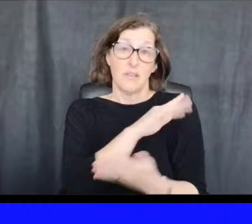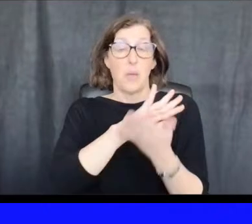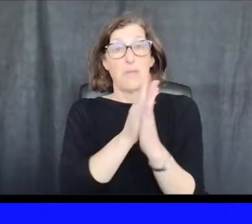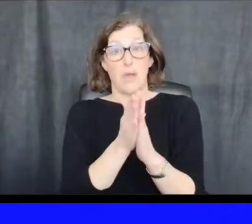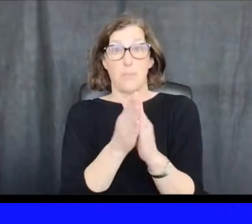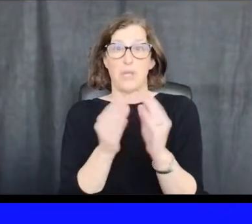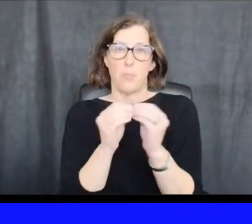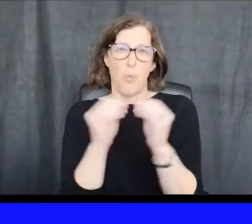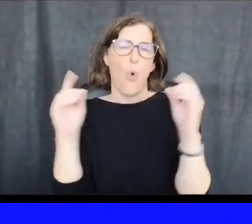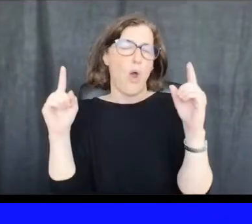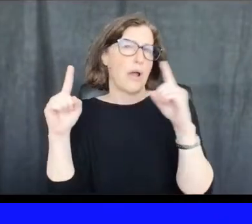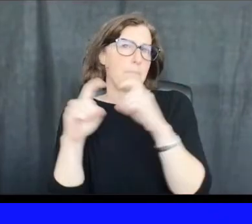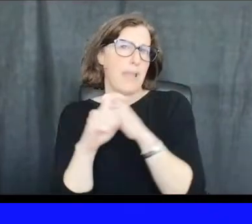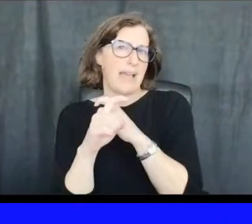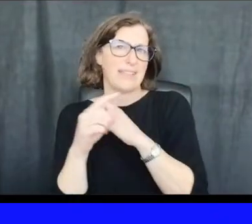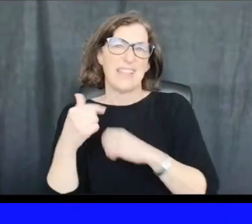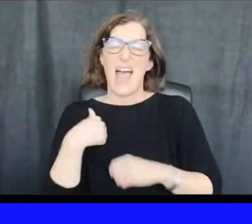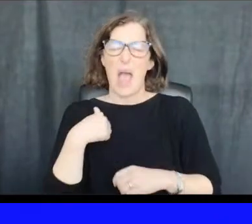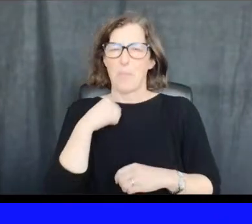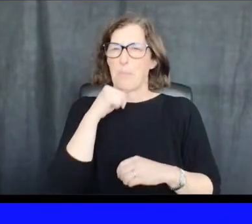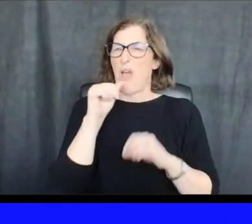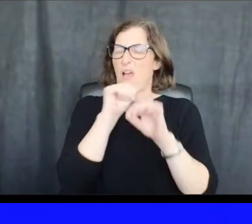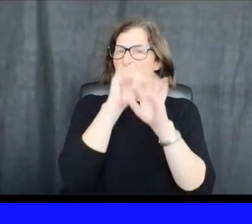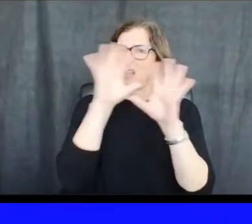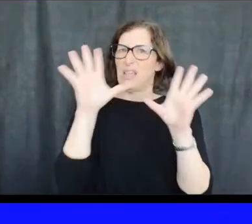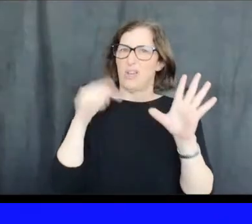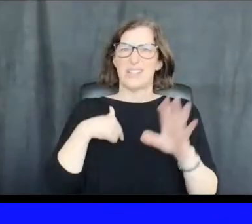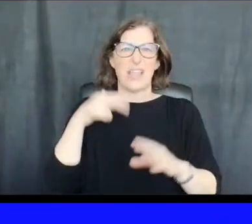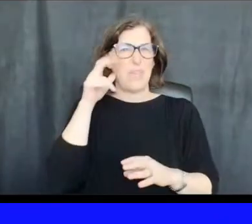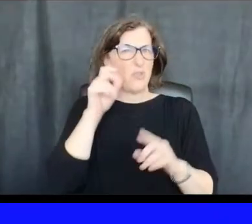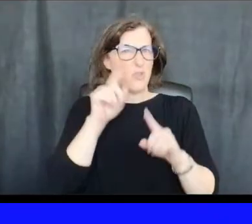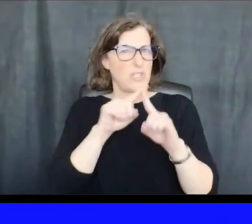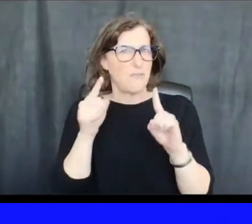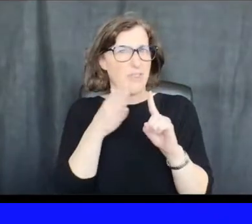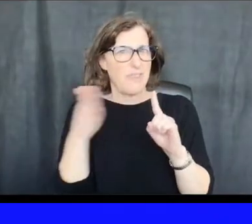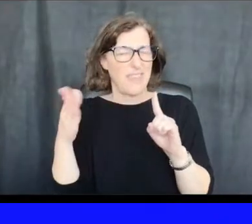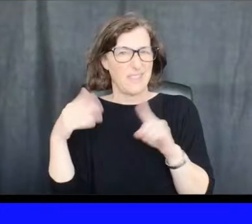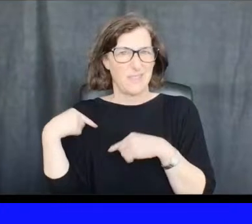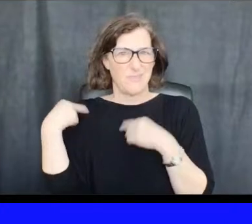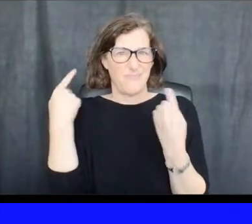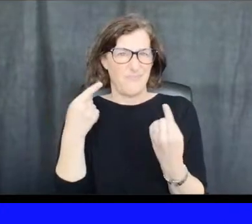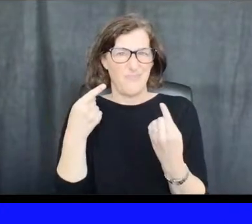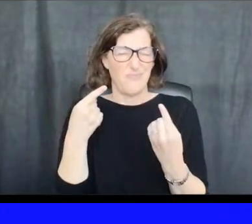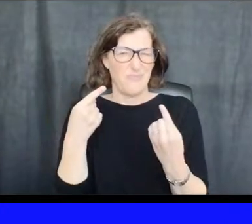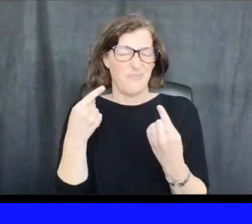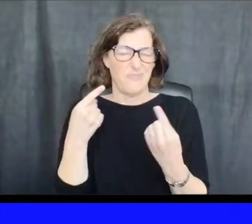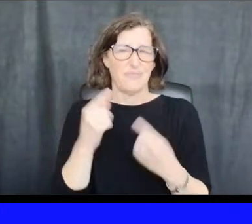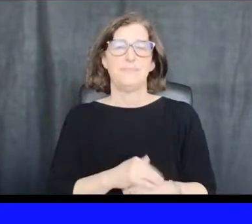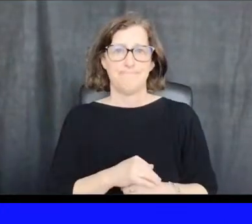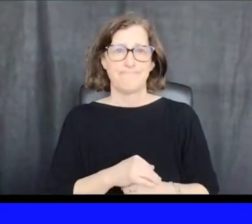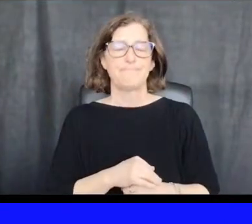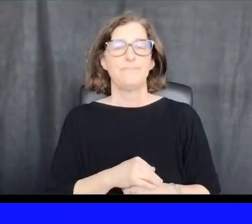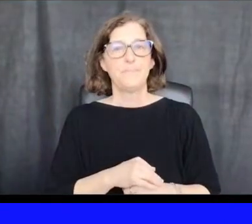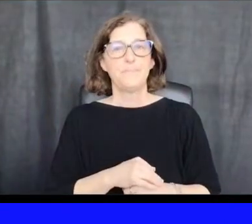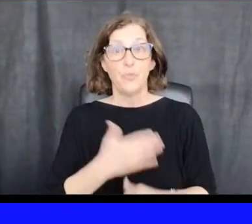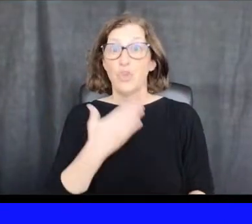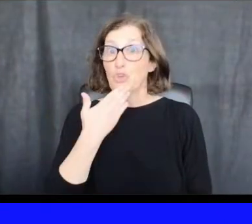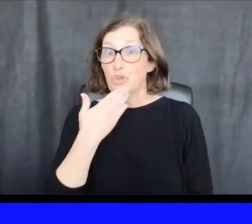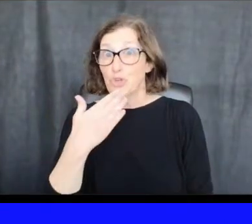pre-COVID. Since then, we have seen our patients be significantly sicker, delayed